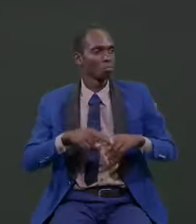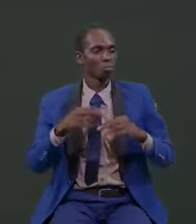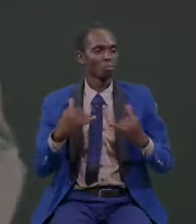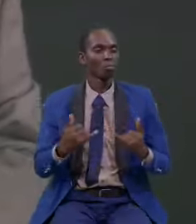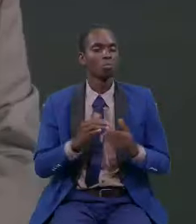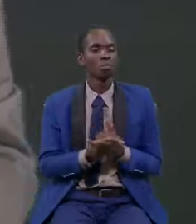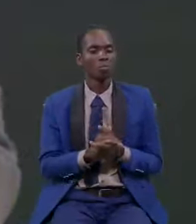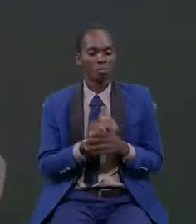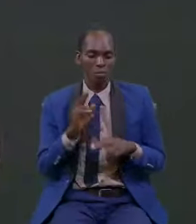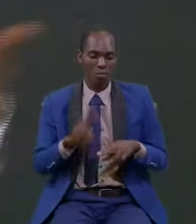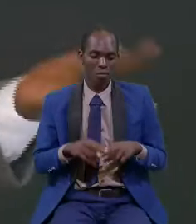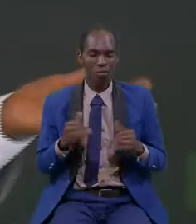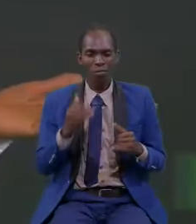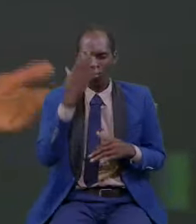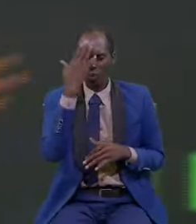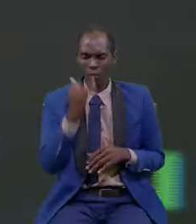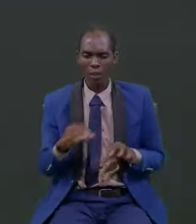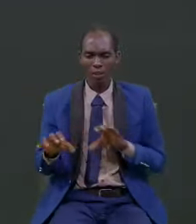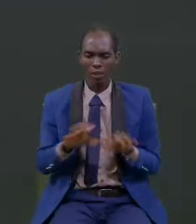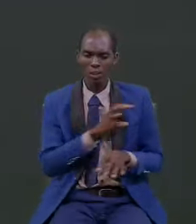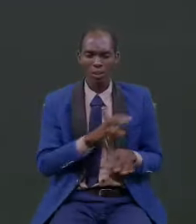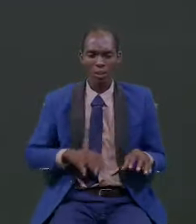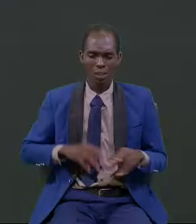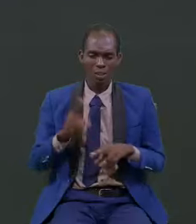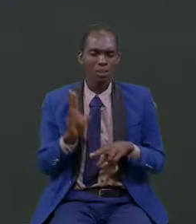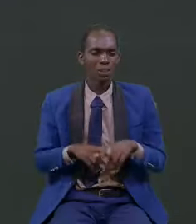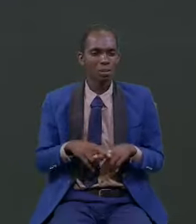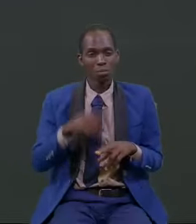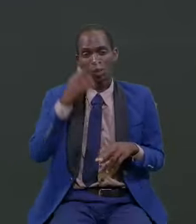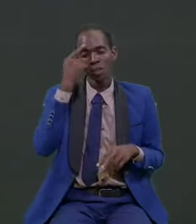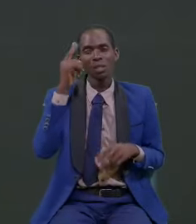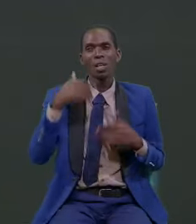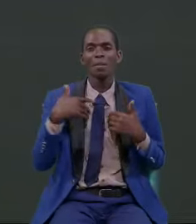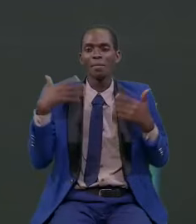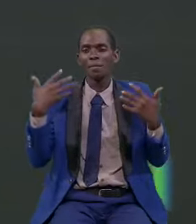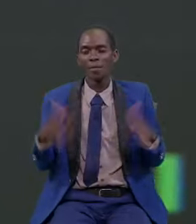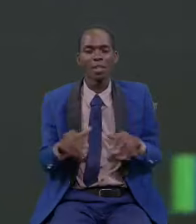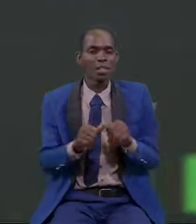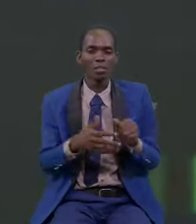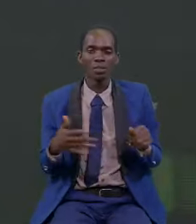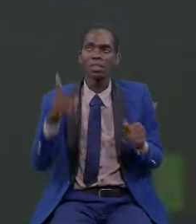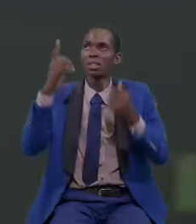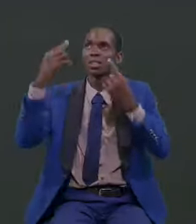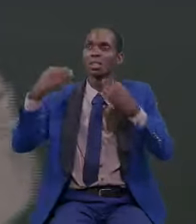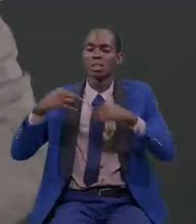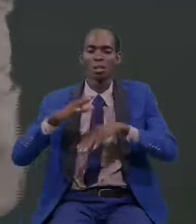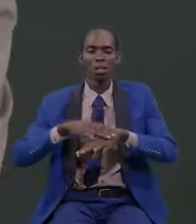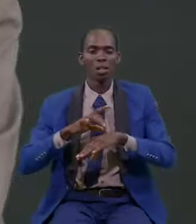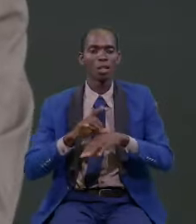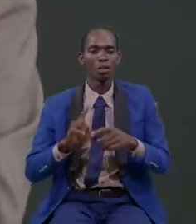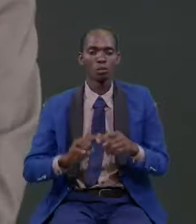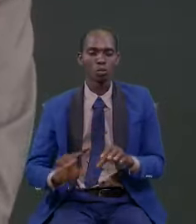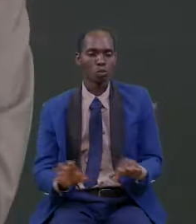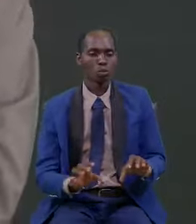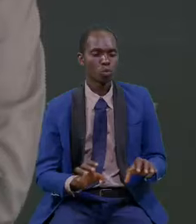Sat down. Why did he sit down? Because he had finished everything he came to do. And he's no more